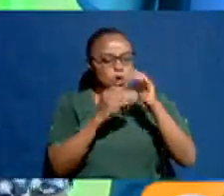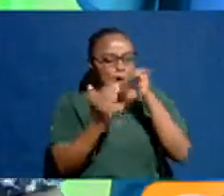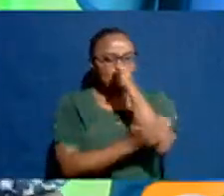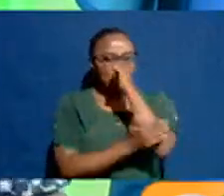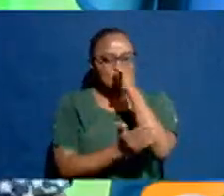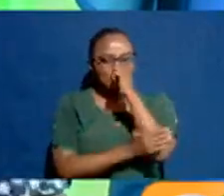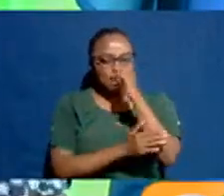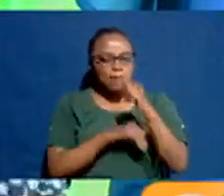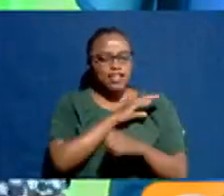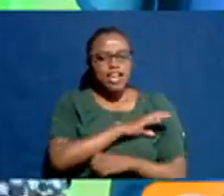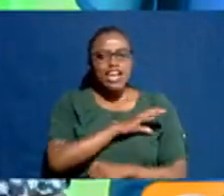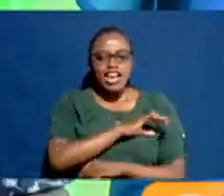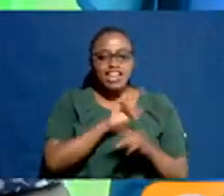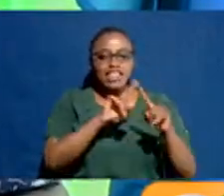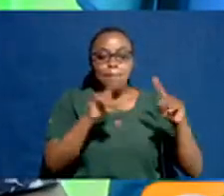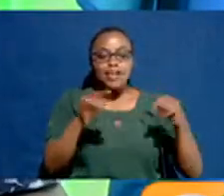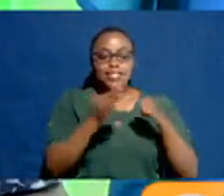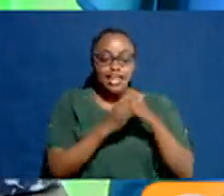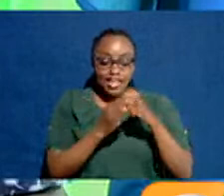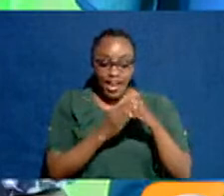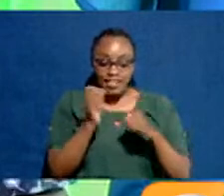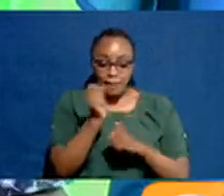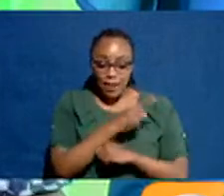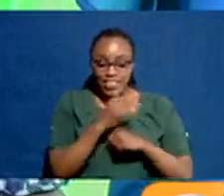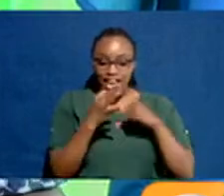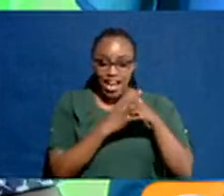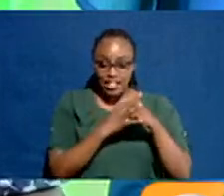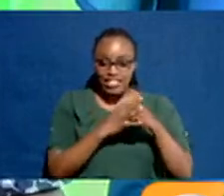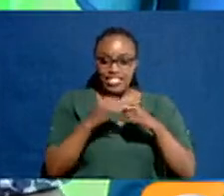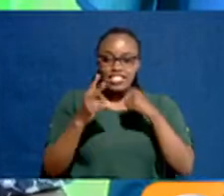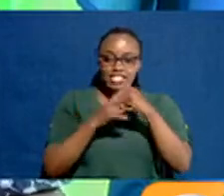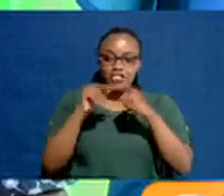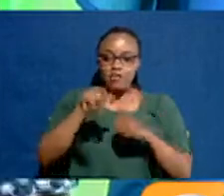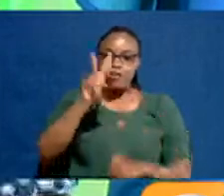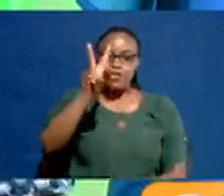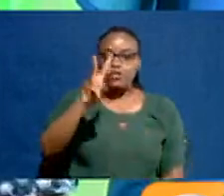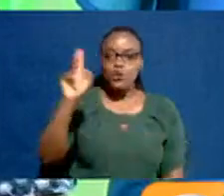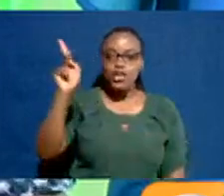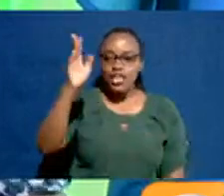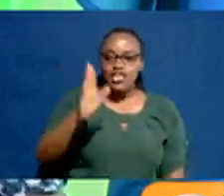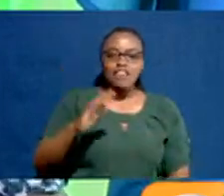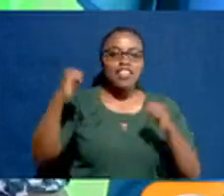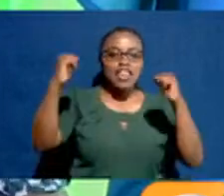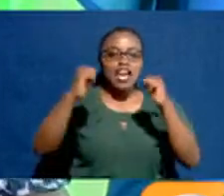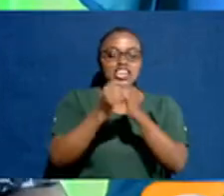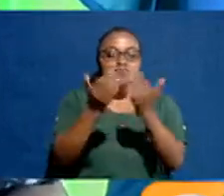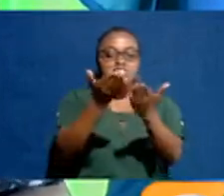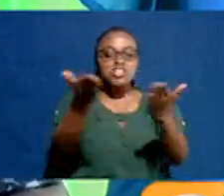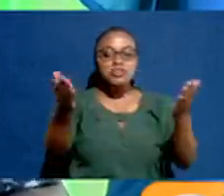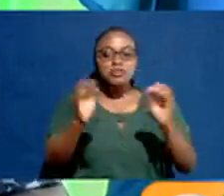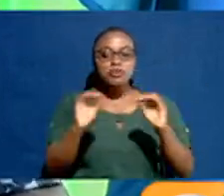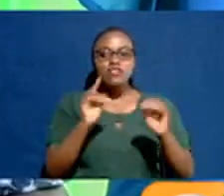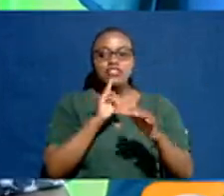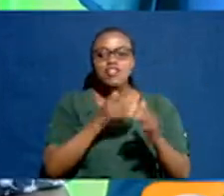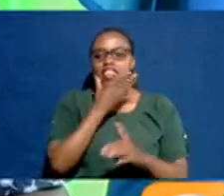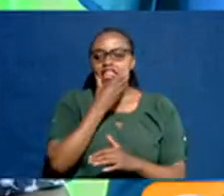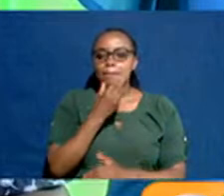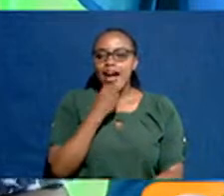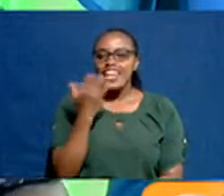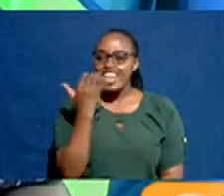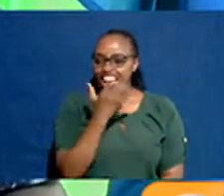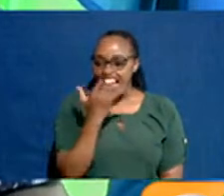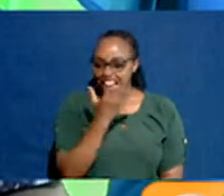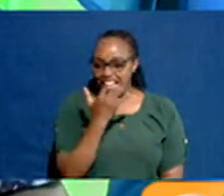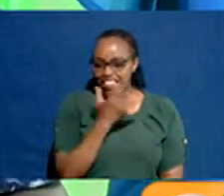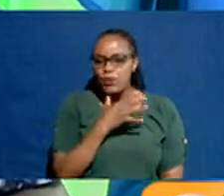on the 9th of August, the people of Kenya, 7.2 million Kenyans disagreed with you and say this man called Rigathi Gachagua,